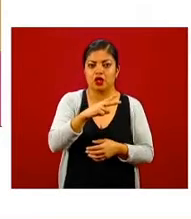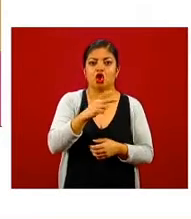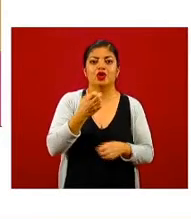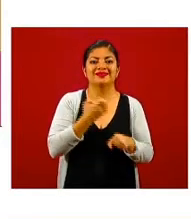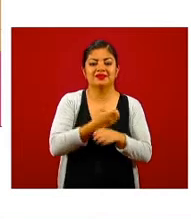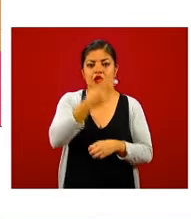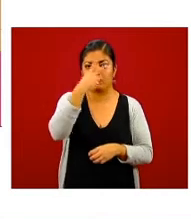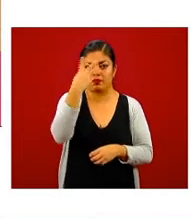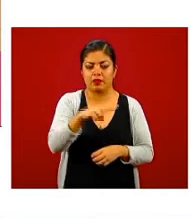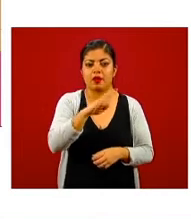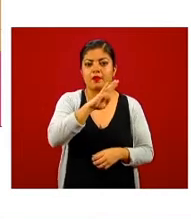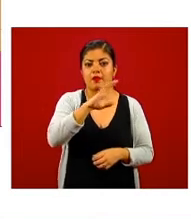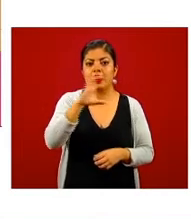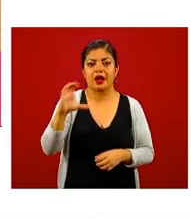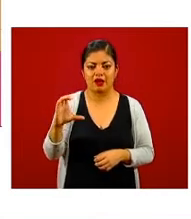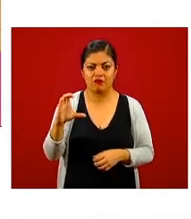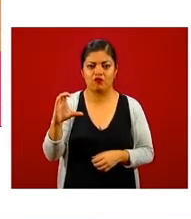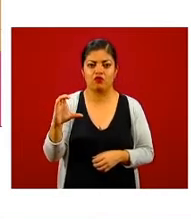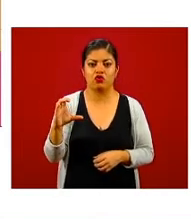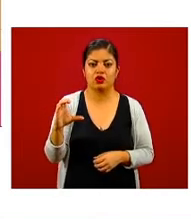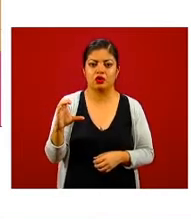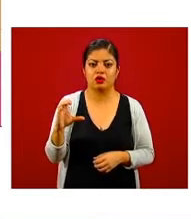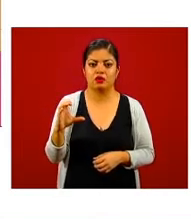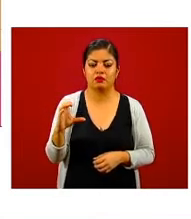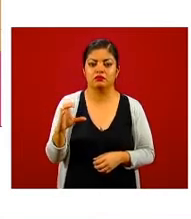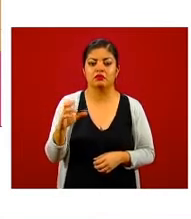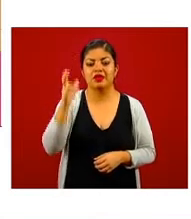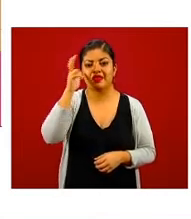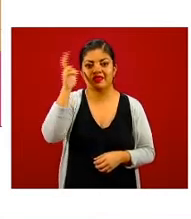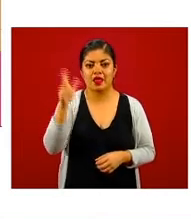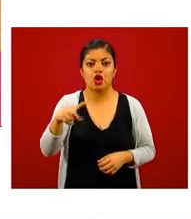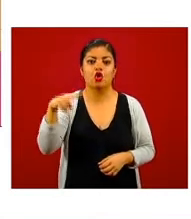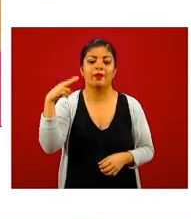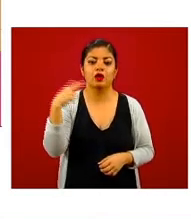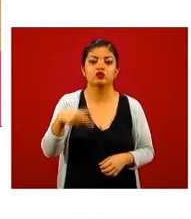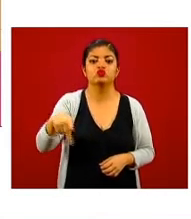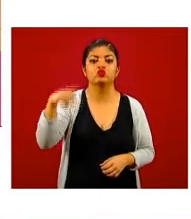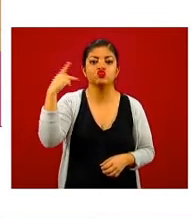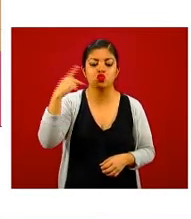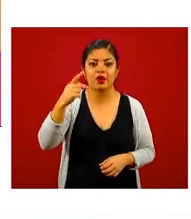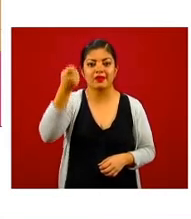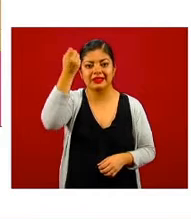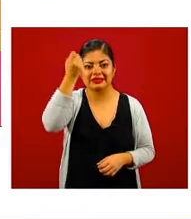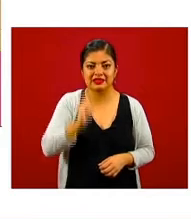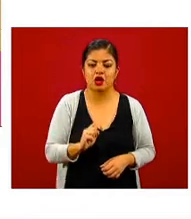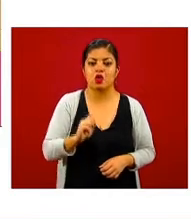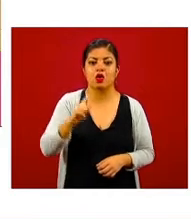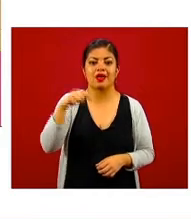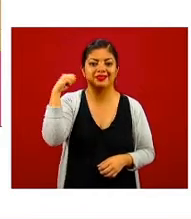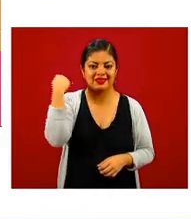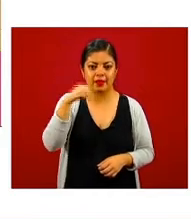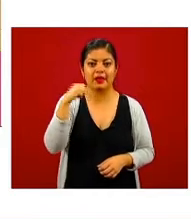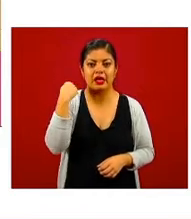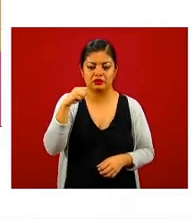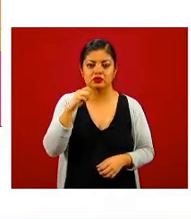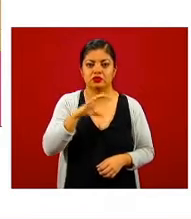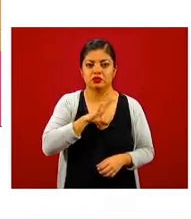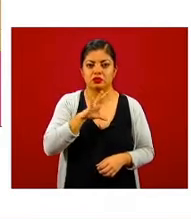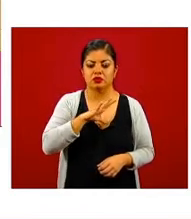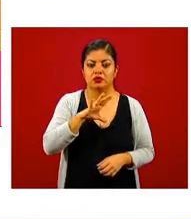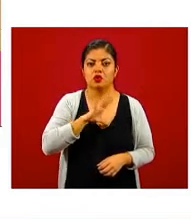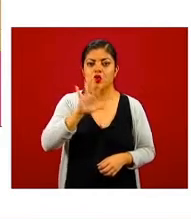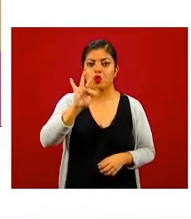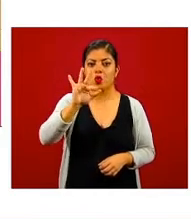example, Mexico City, the state of Mexico, Baja California, Hidalgo, Veracruz, Puebla, Sinaloa,